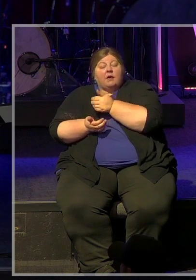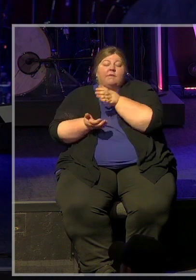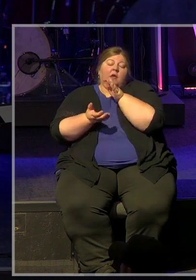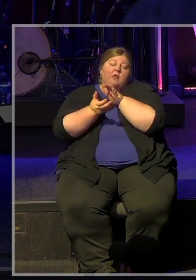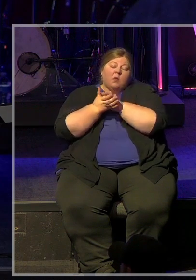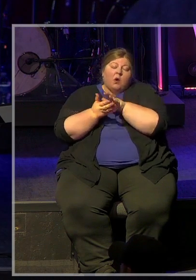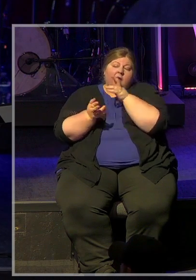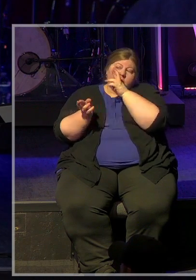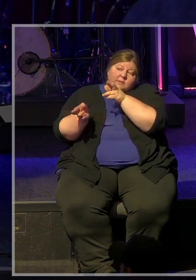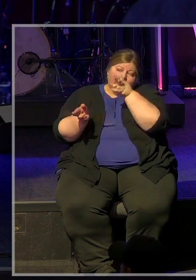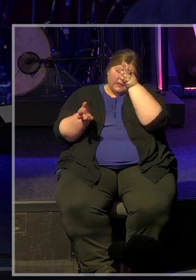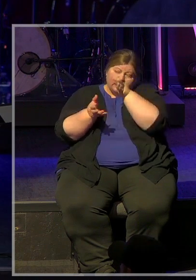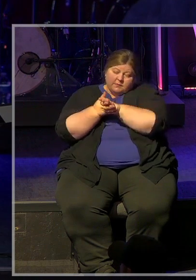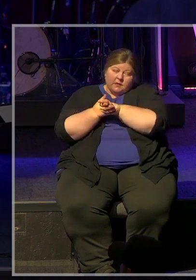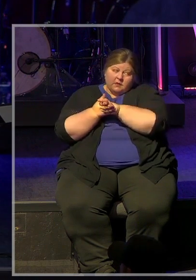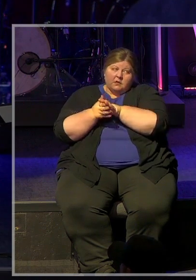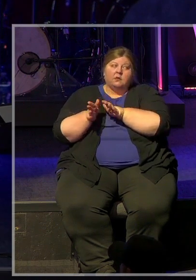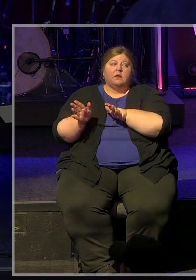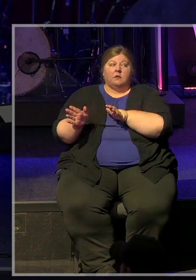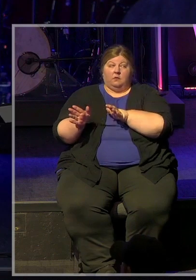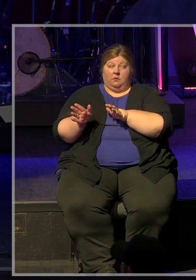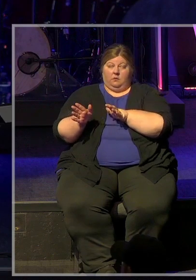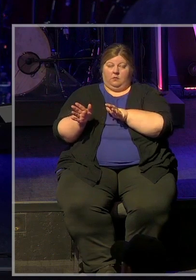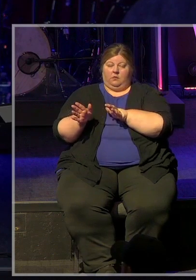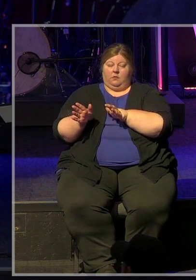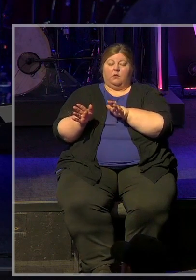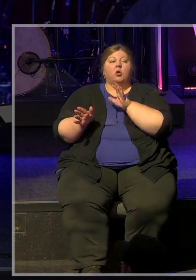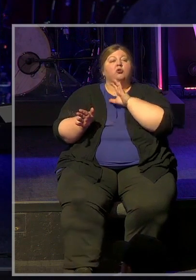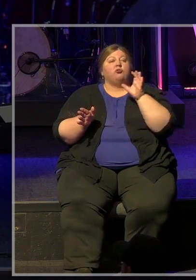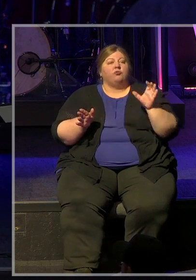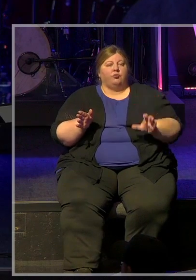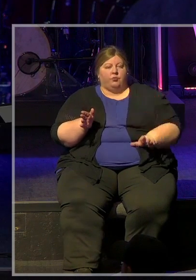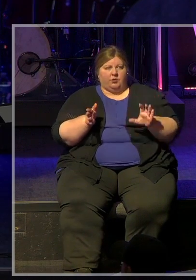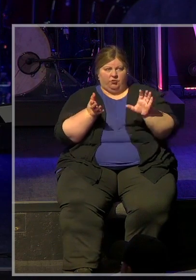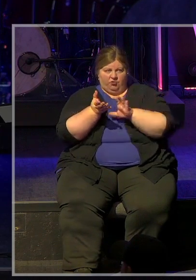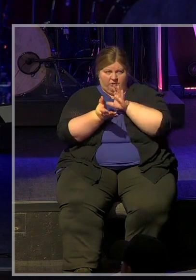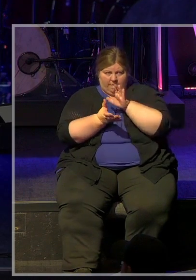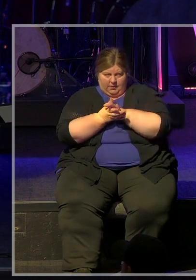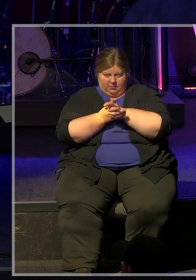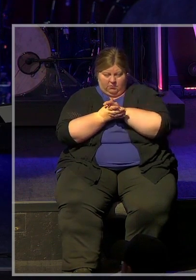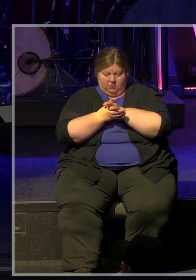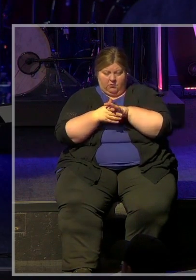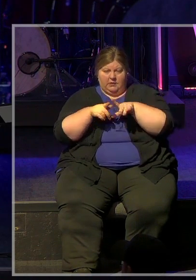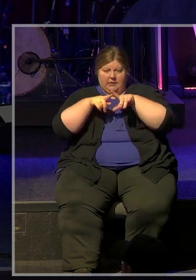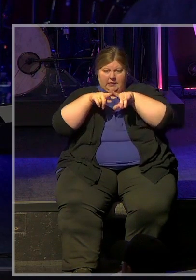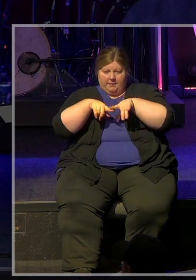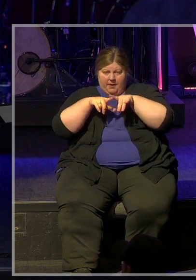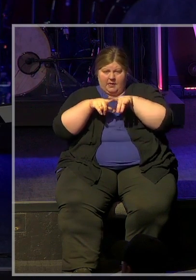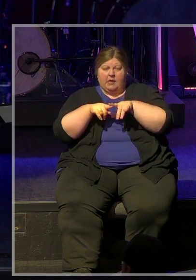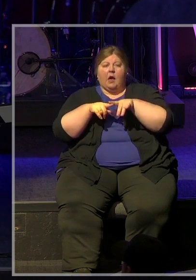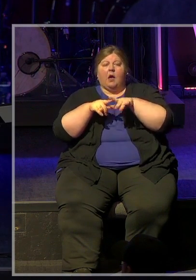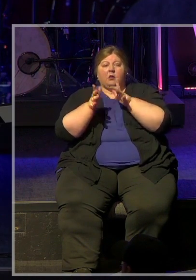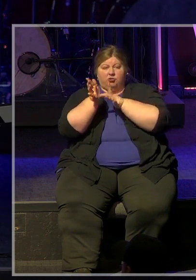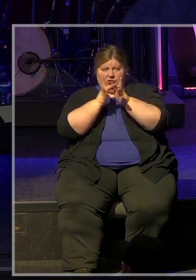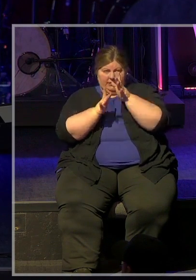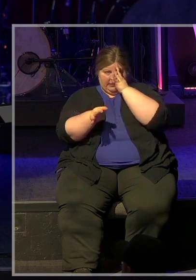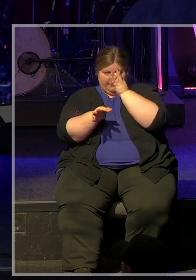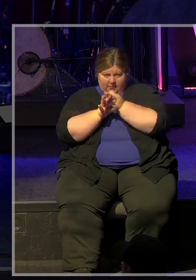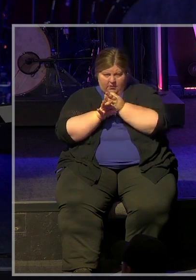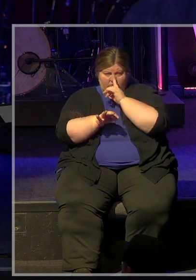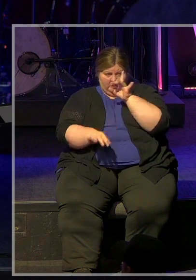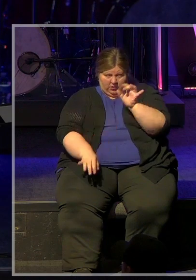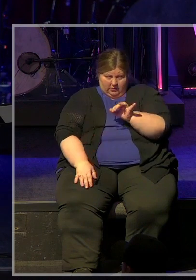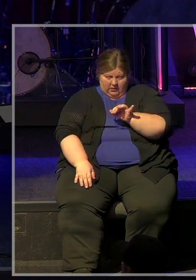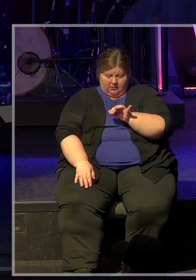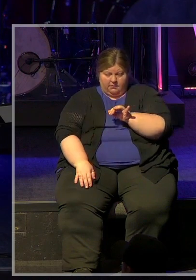her husband. He's articulating this is what a Christian marriage, this is what a marriage that's built on the foundation of Jesus actually looks like.